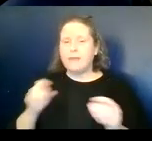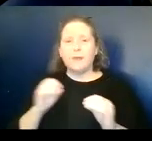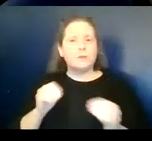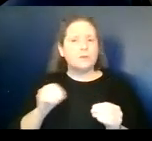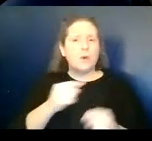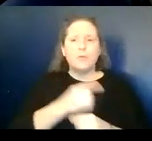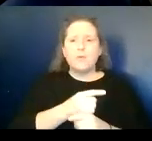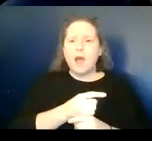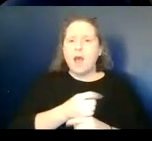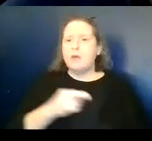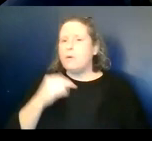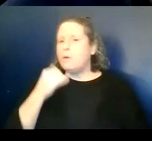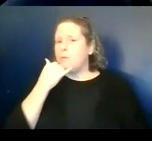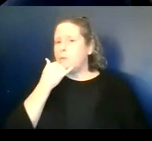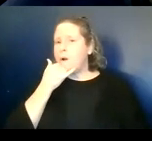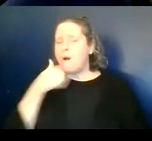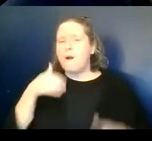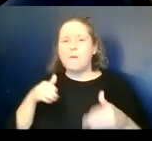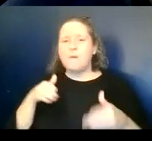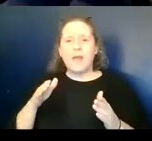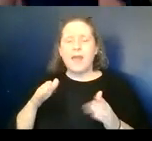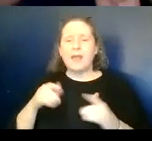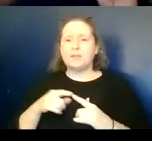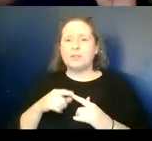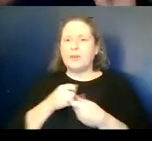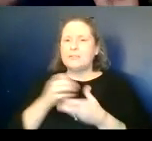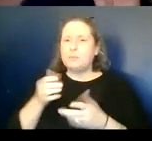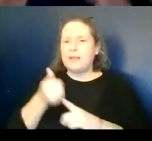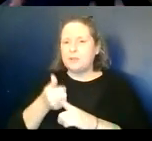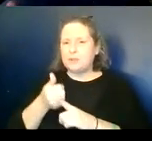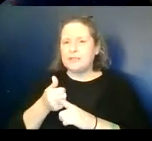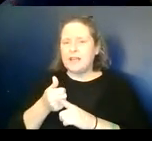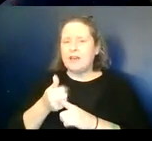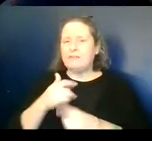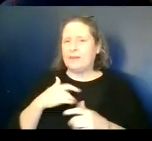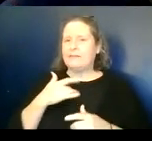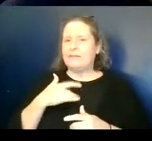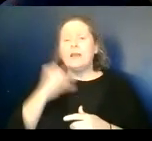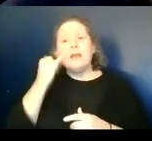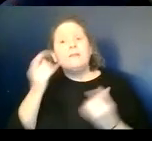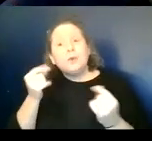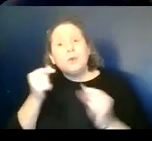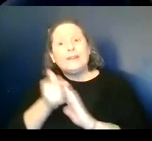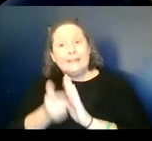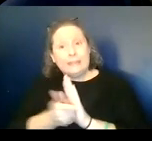no right or wrong ways to express yourselves, as long as you do it legally, of course.